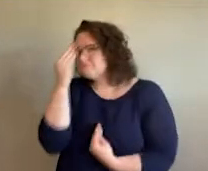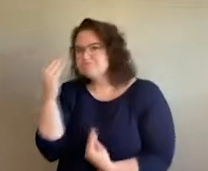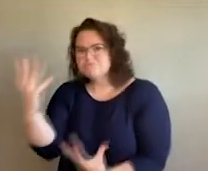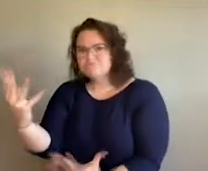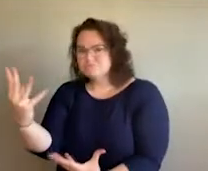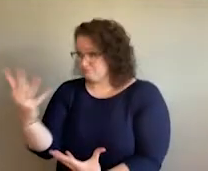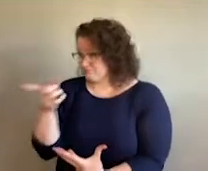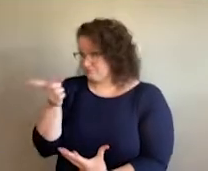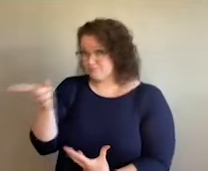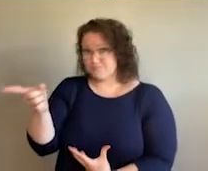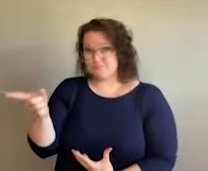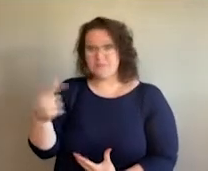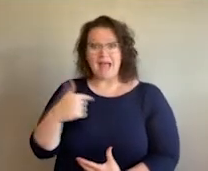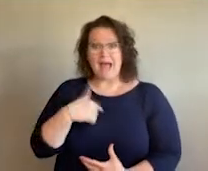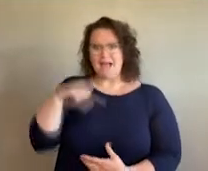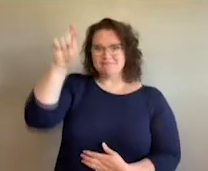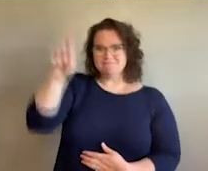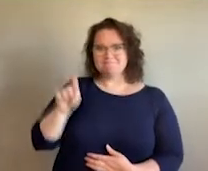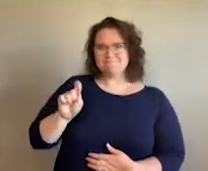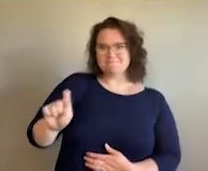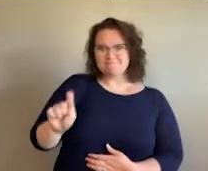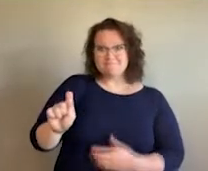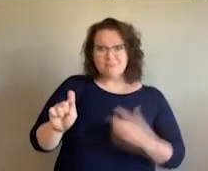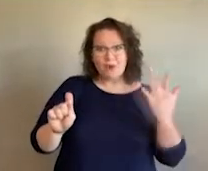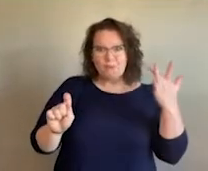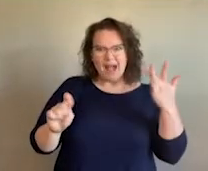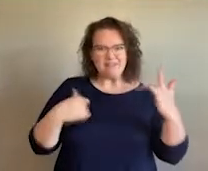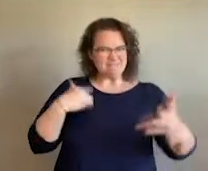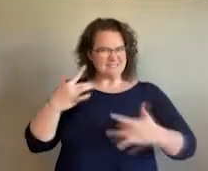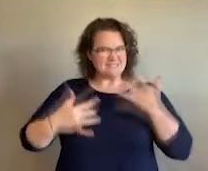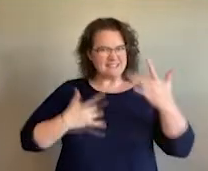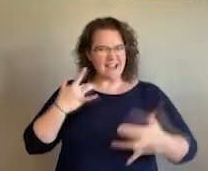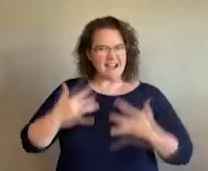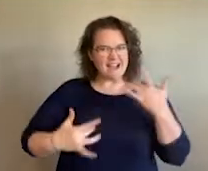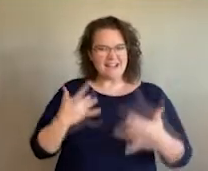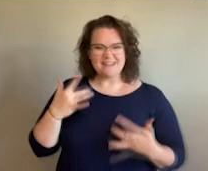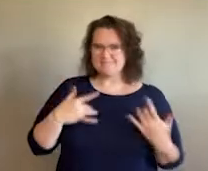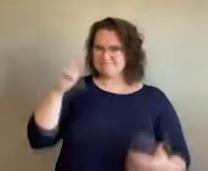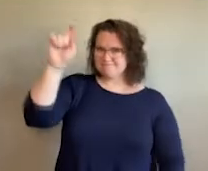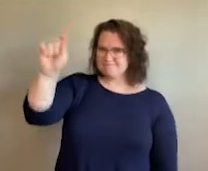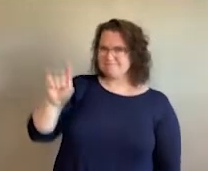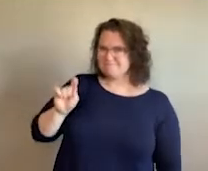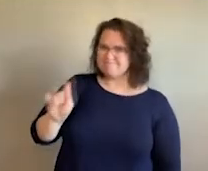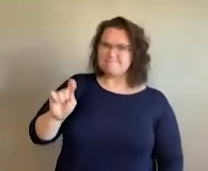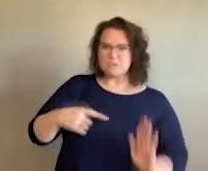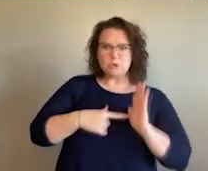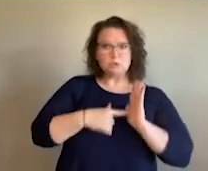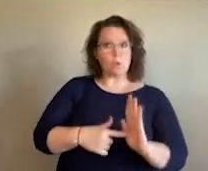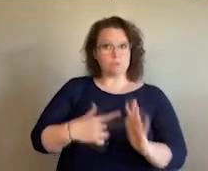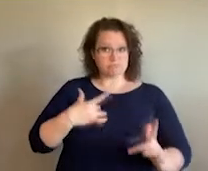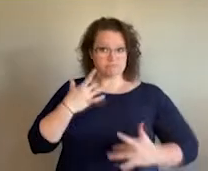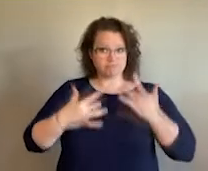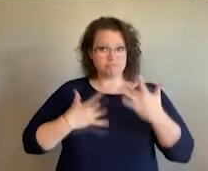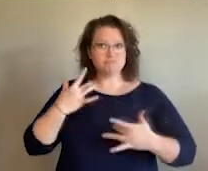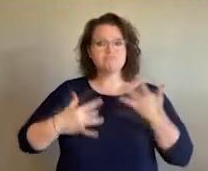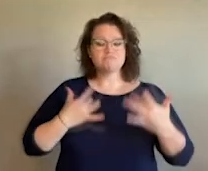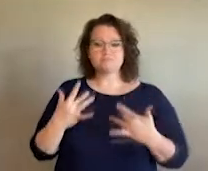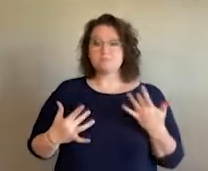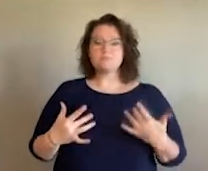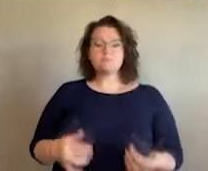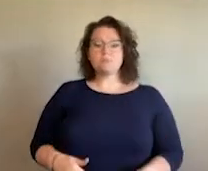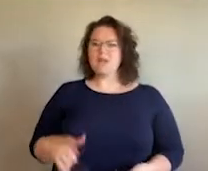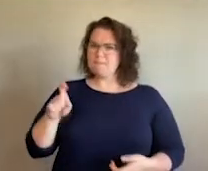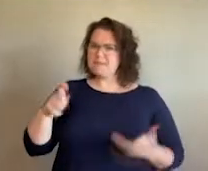you. And I put an exclamation point because I am so excited to share it with her. So now I have to finish my